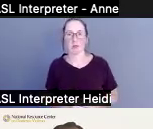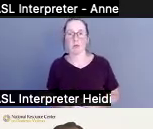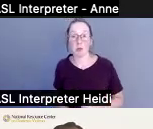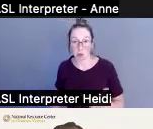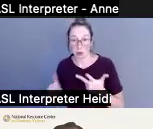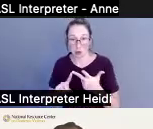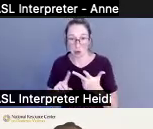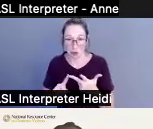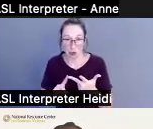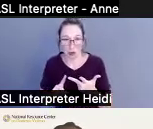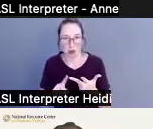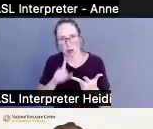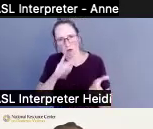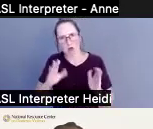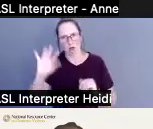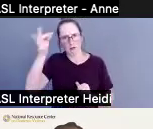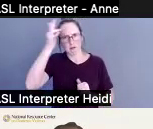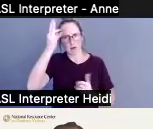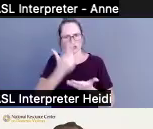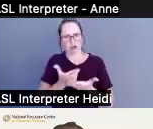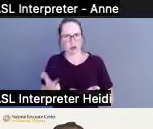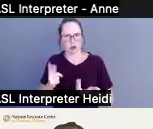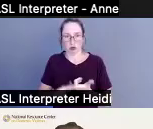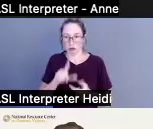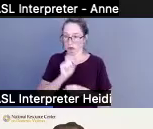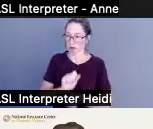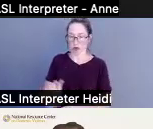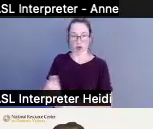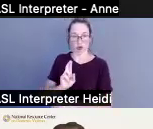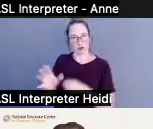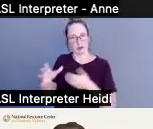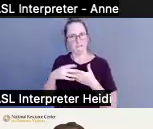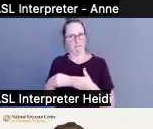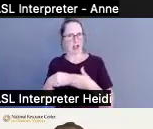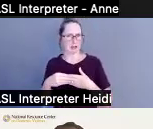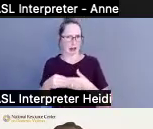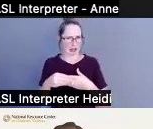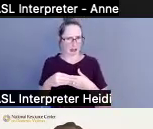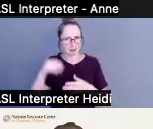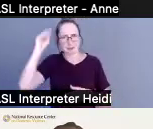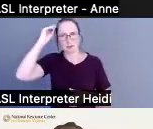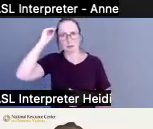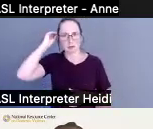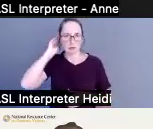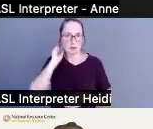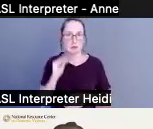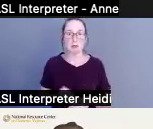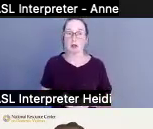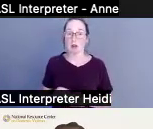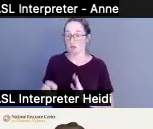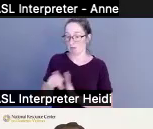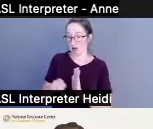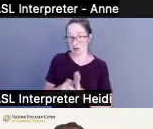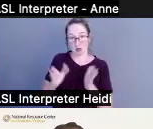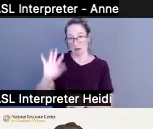Third, allow federal resources to be used flexibly. enacting policies that allow